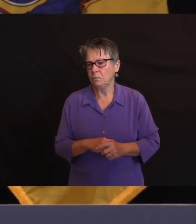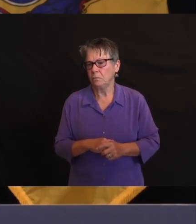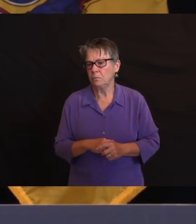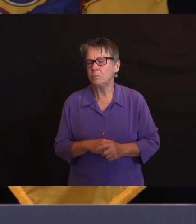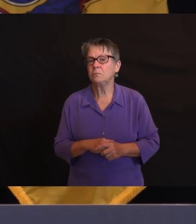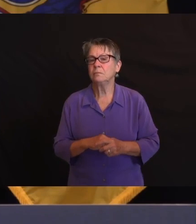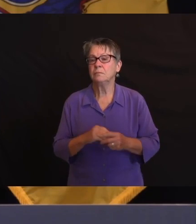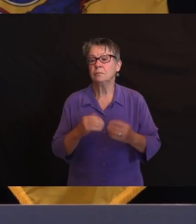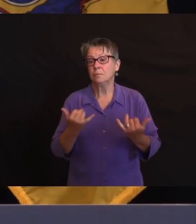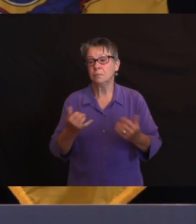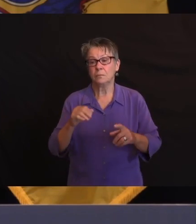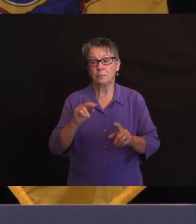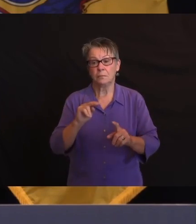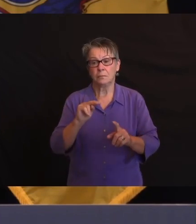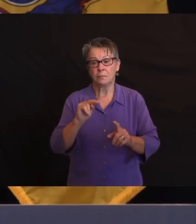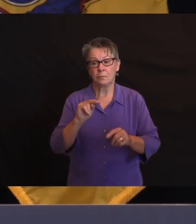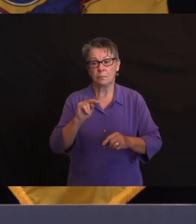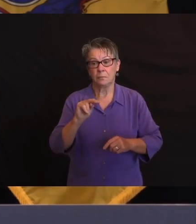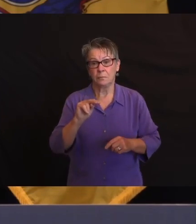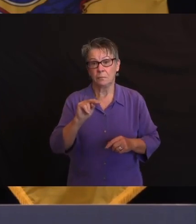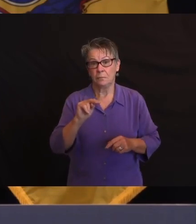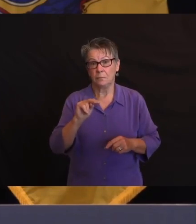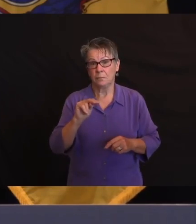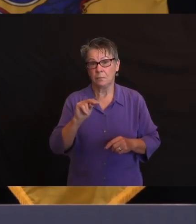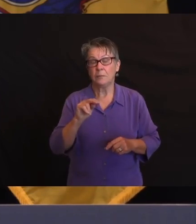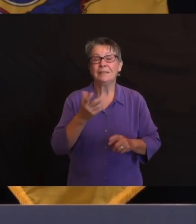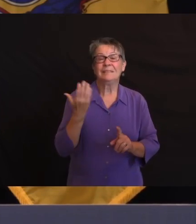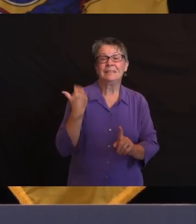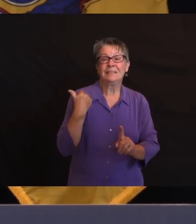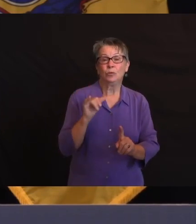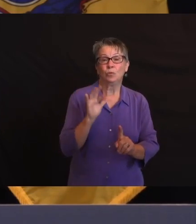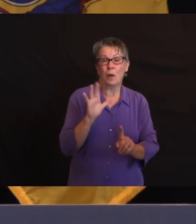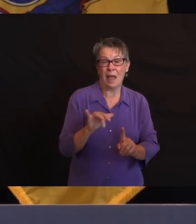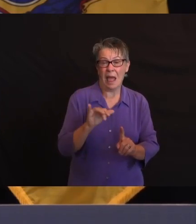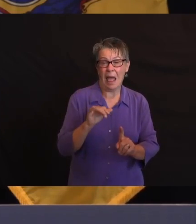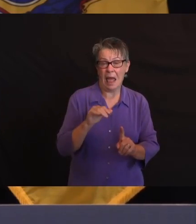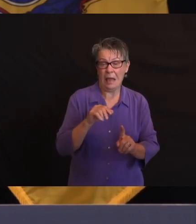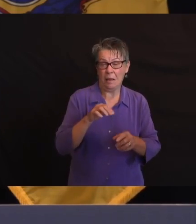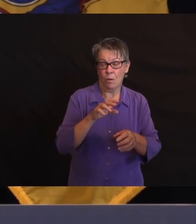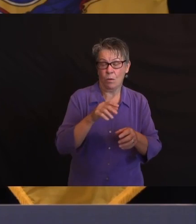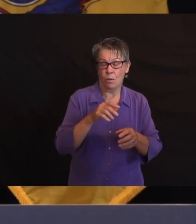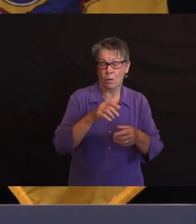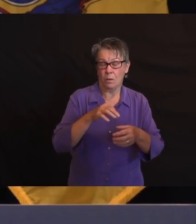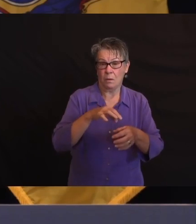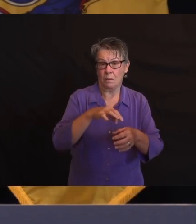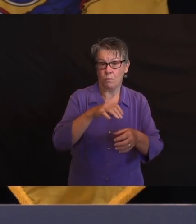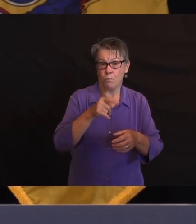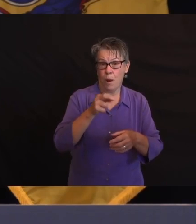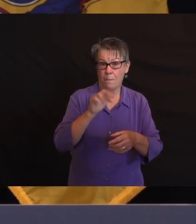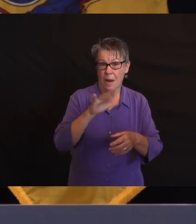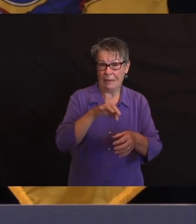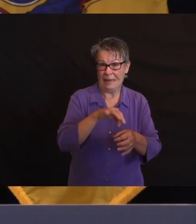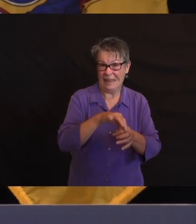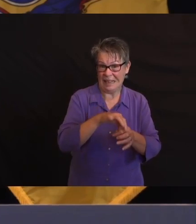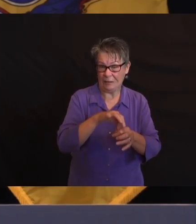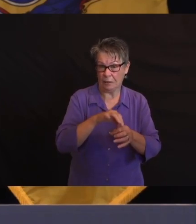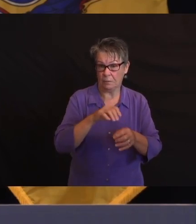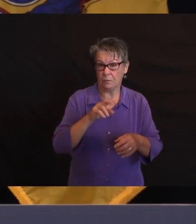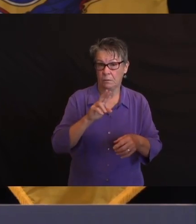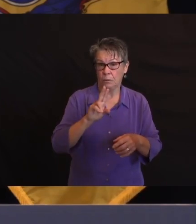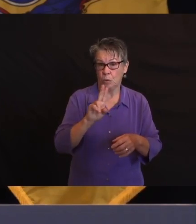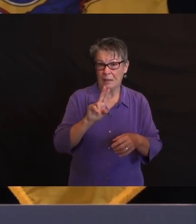or the director of the Division of Elections, saying that roughly 6,500 votes received on July 7th were